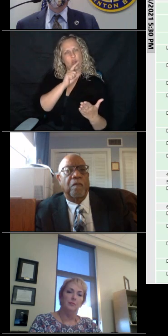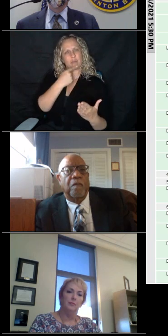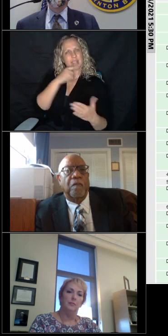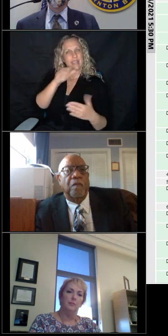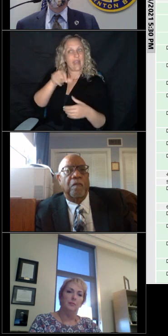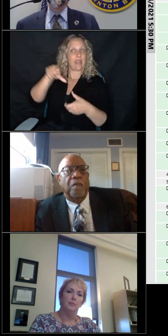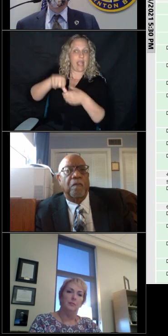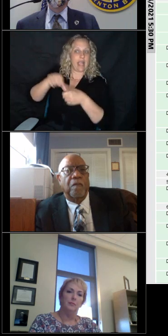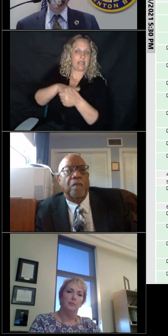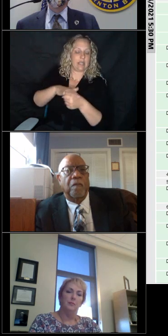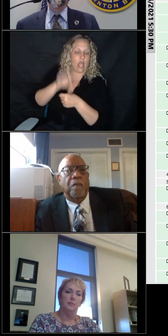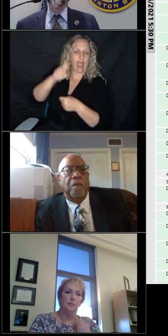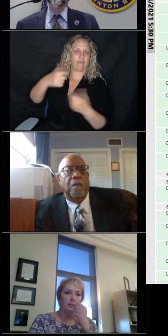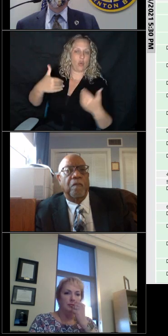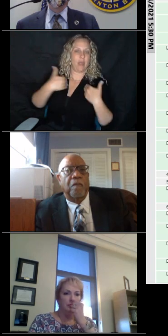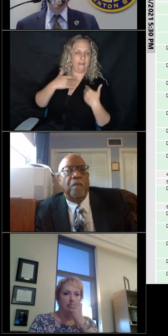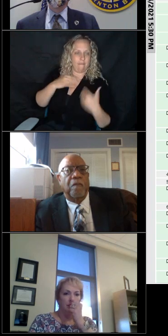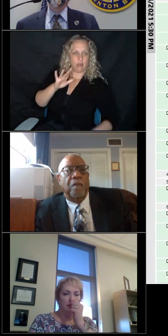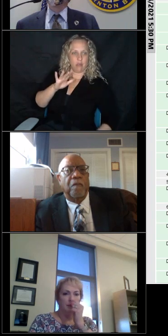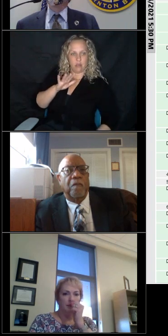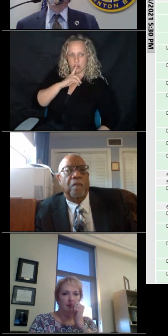gas stations have to have